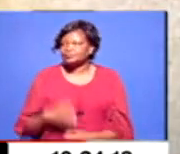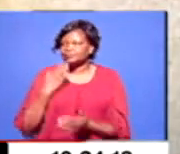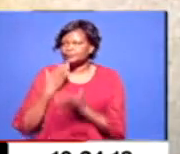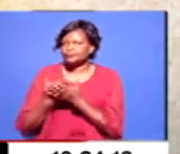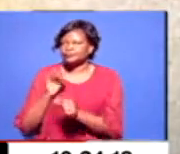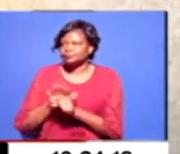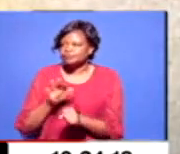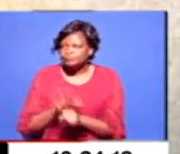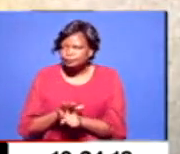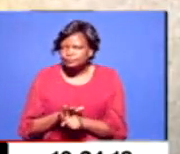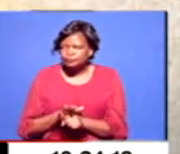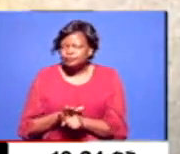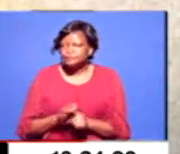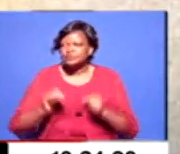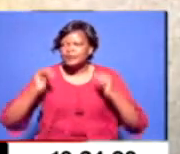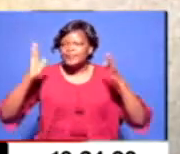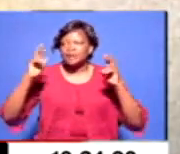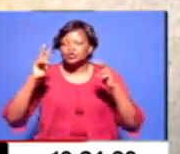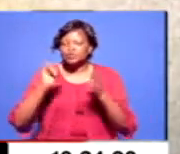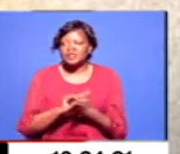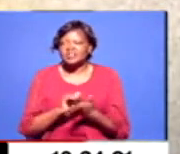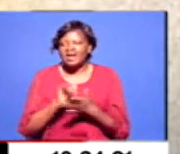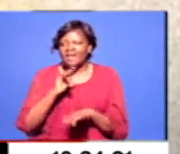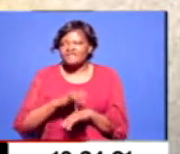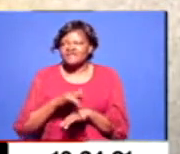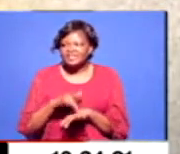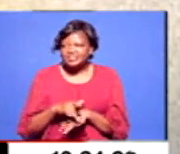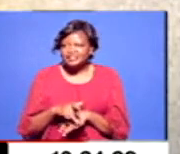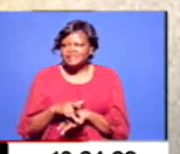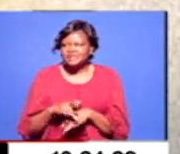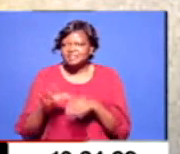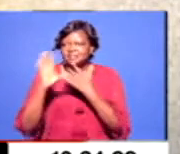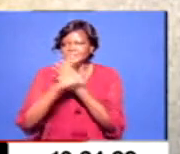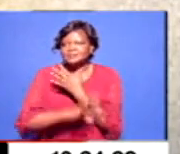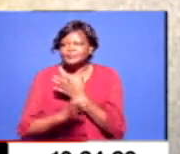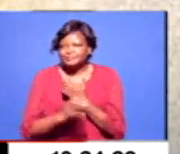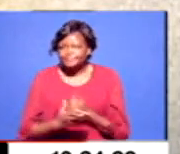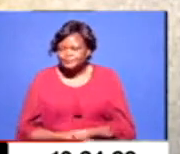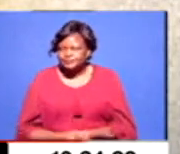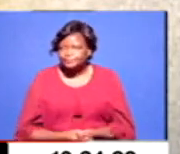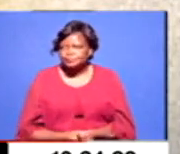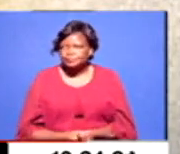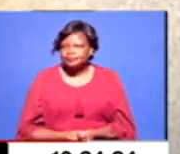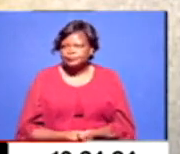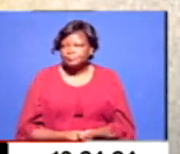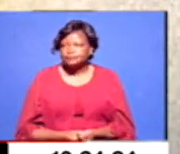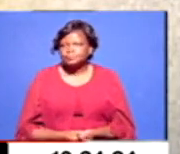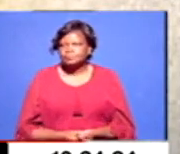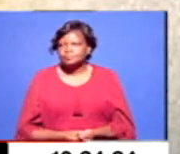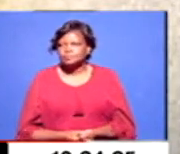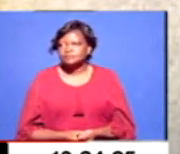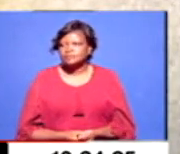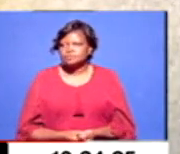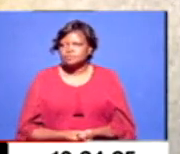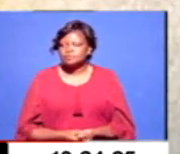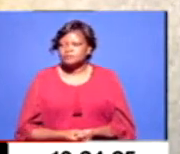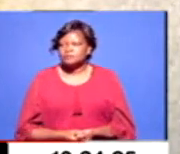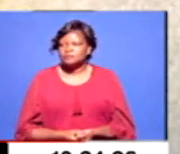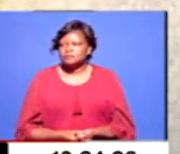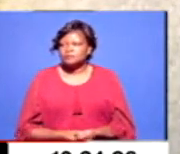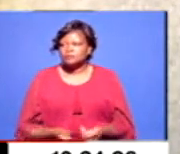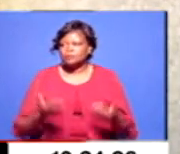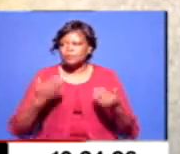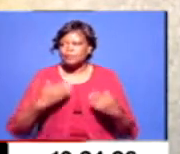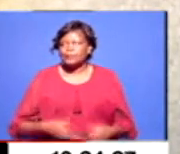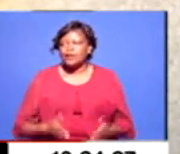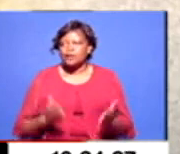a big issue that is affecting the entire country. Mm-hmm. And being born and bred in